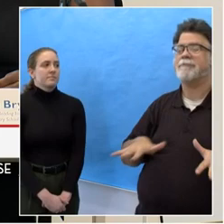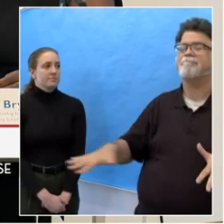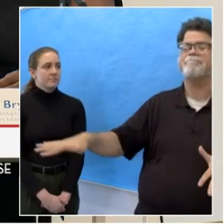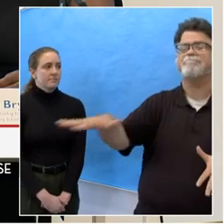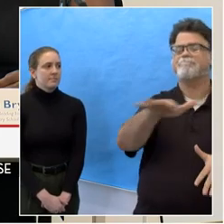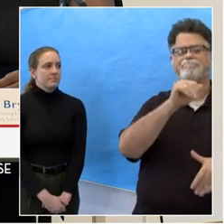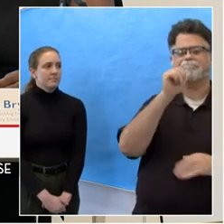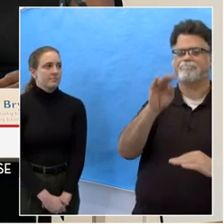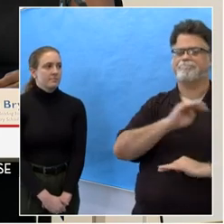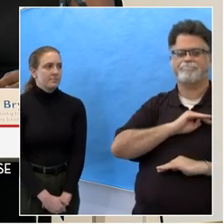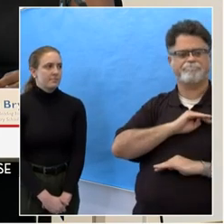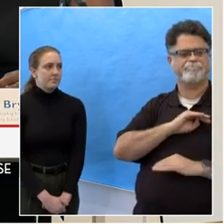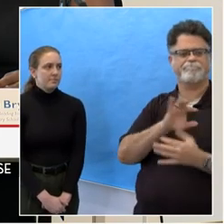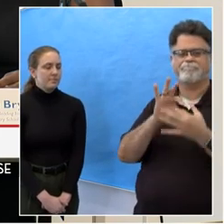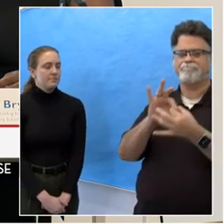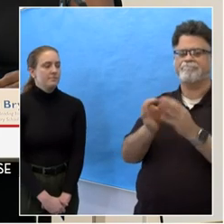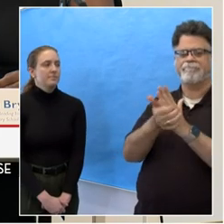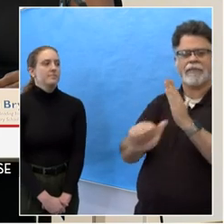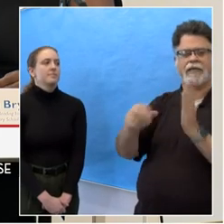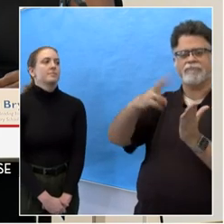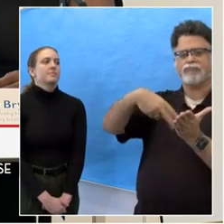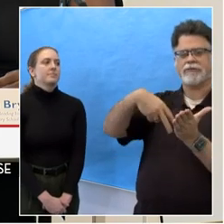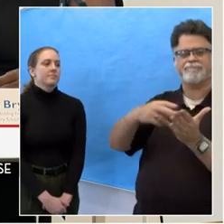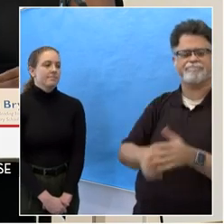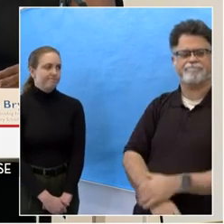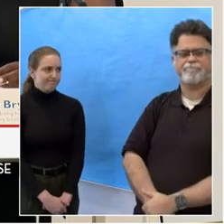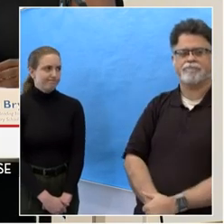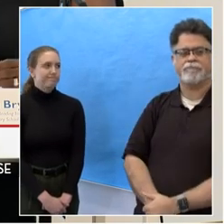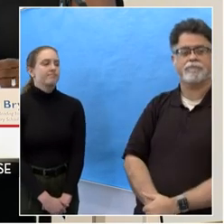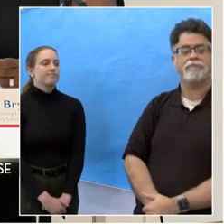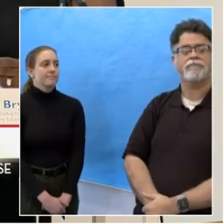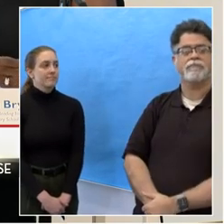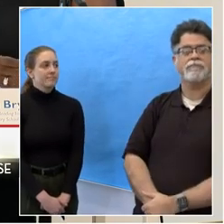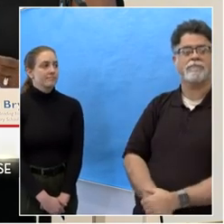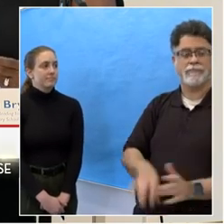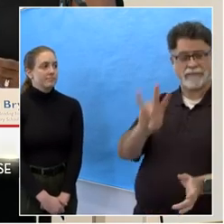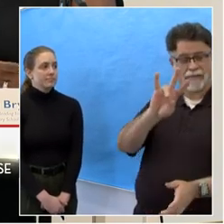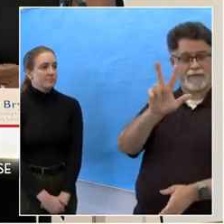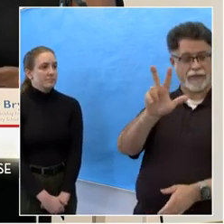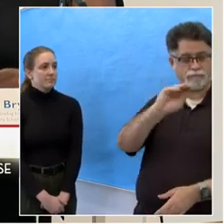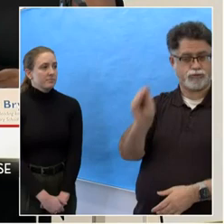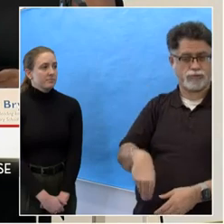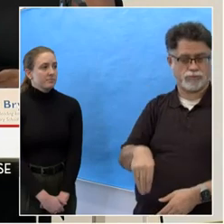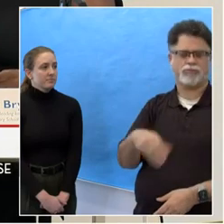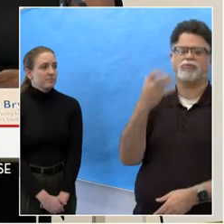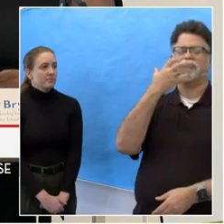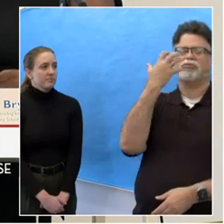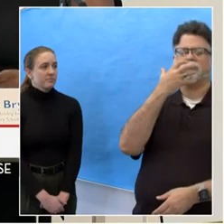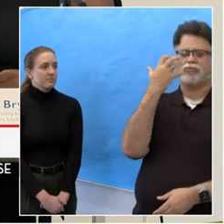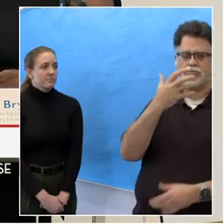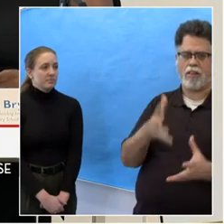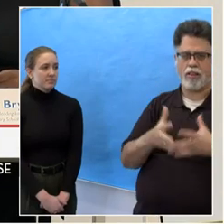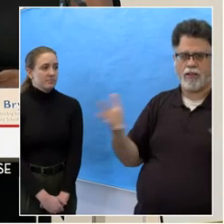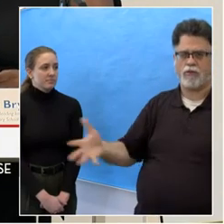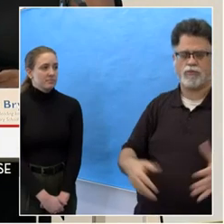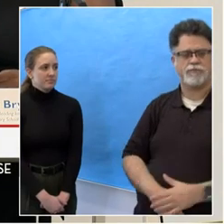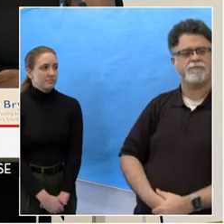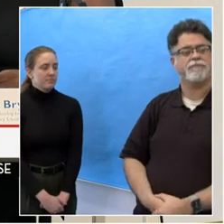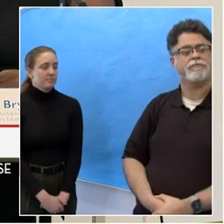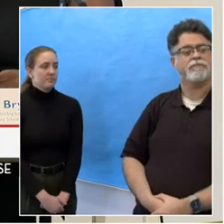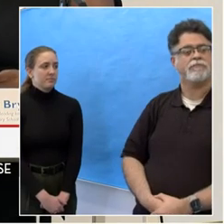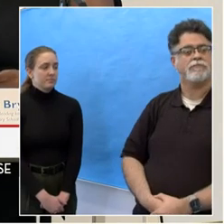73.5% of our students did not. The pandemic was devastating for our students, and by implementing the task force